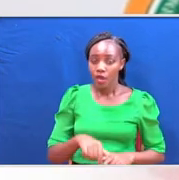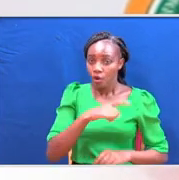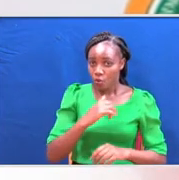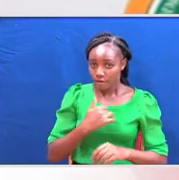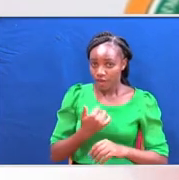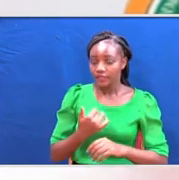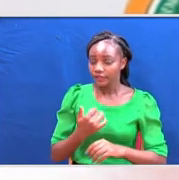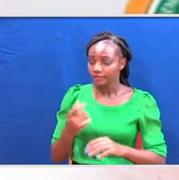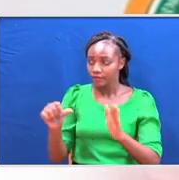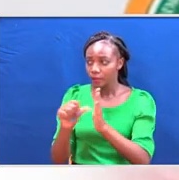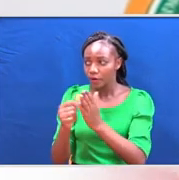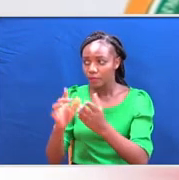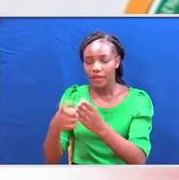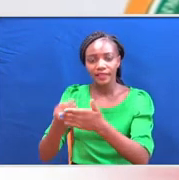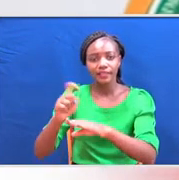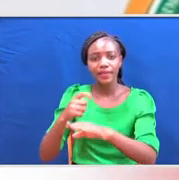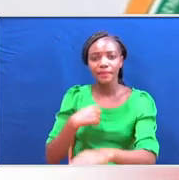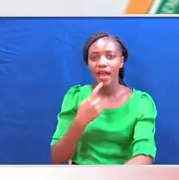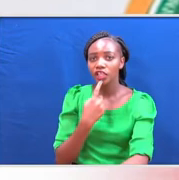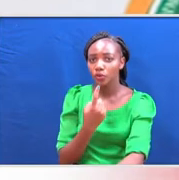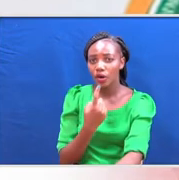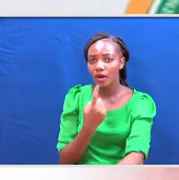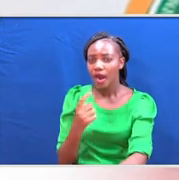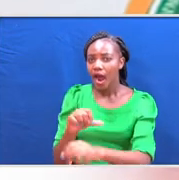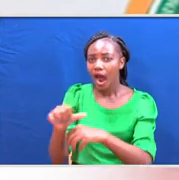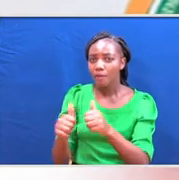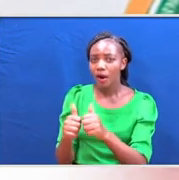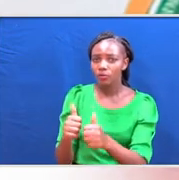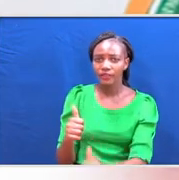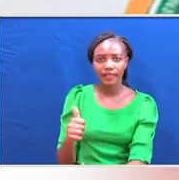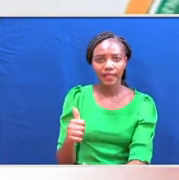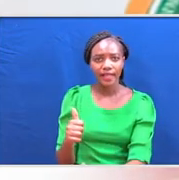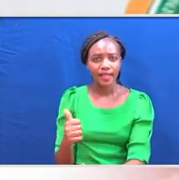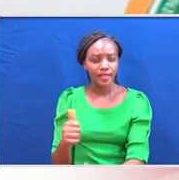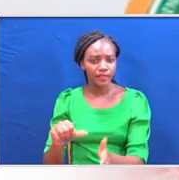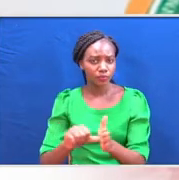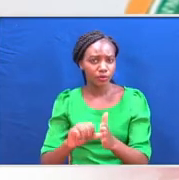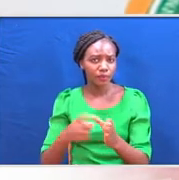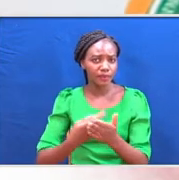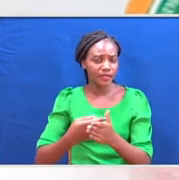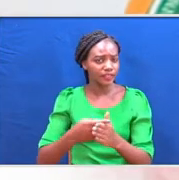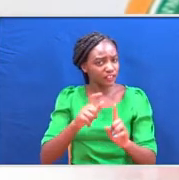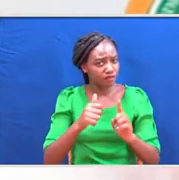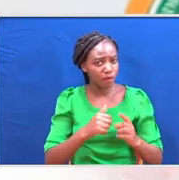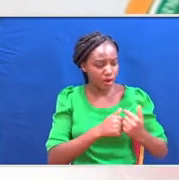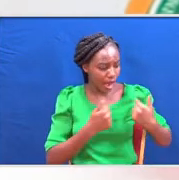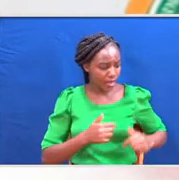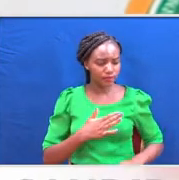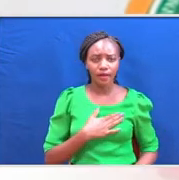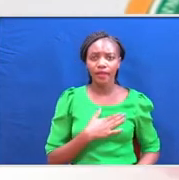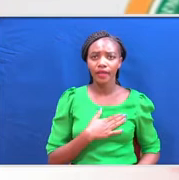And so when I talk about what we've gone through, it is really from my heart.